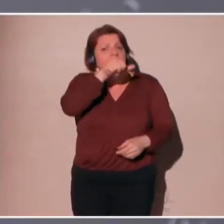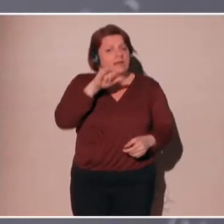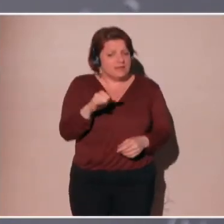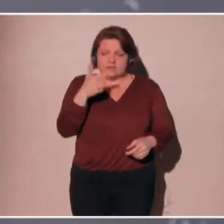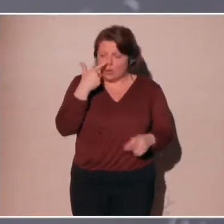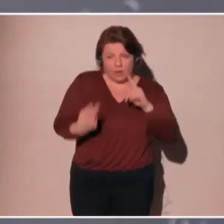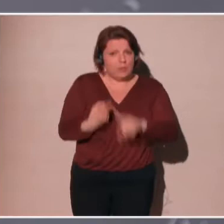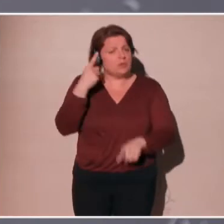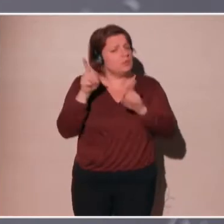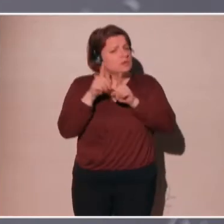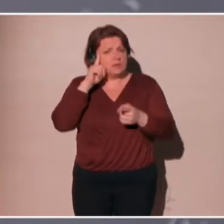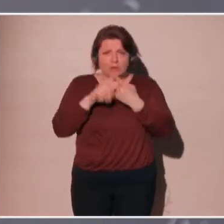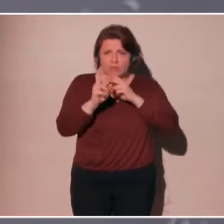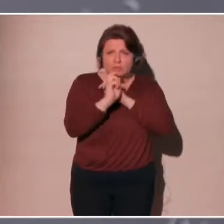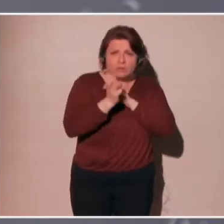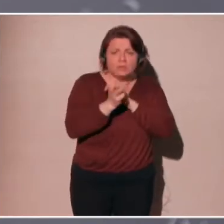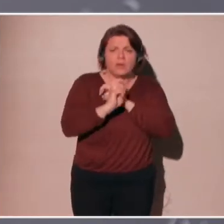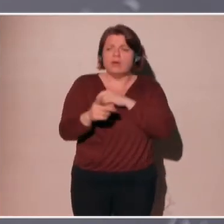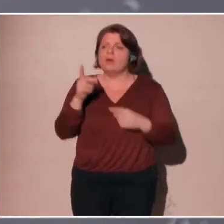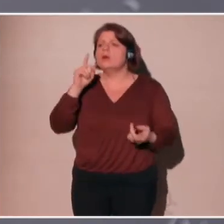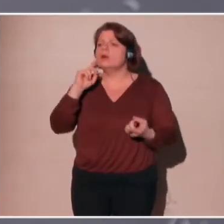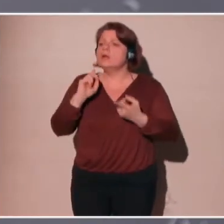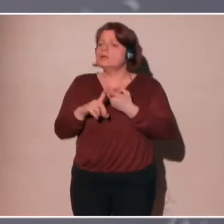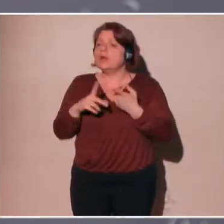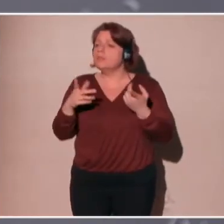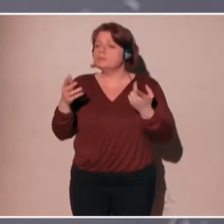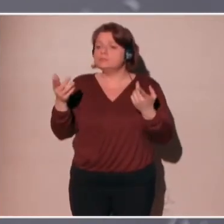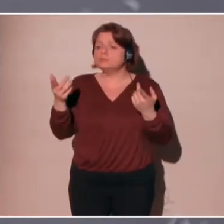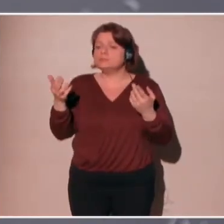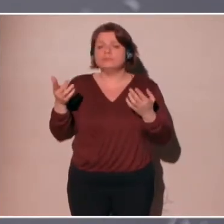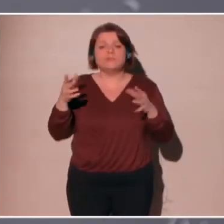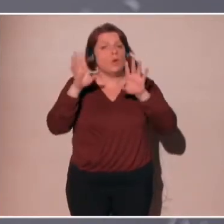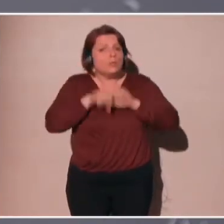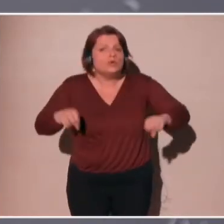it's very, very important. It also applies to other sectors, such as transportation, such as